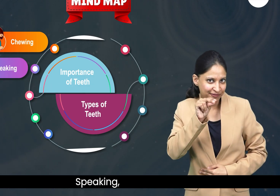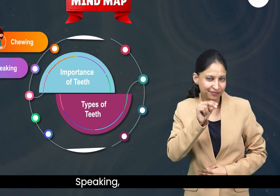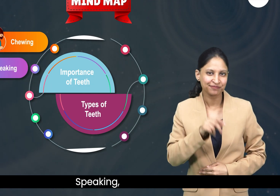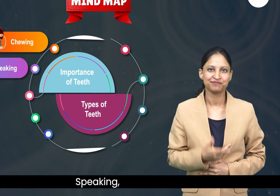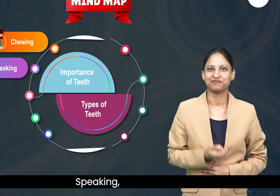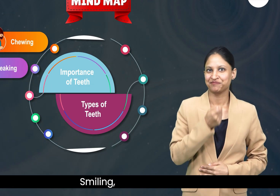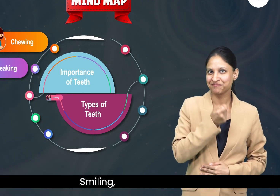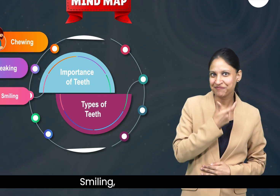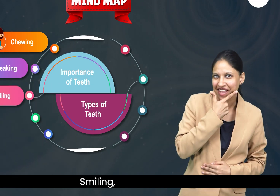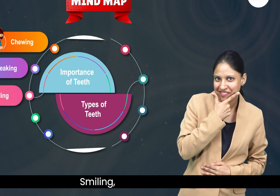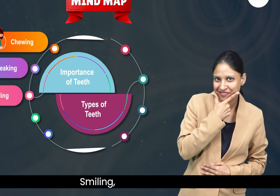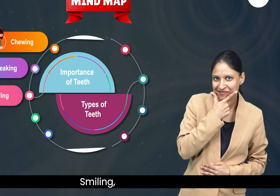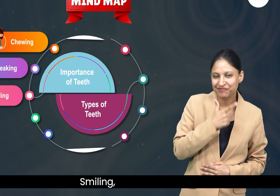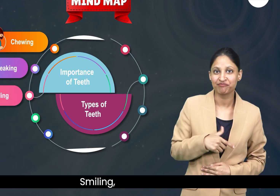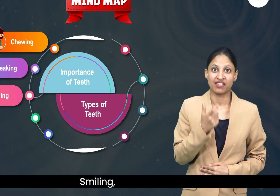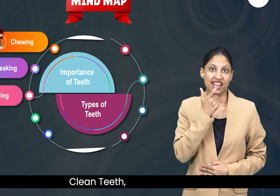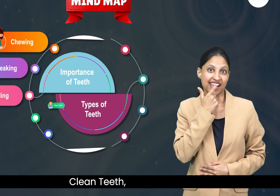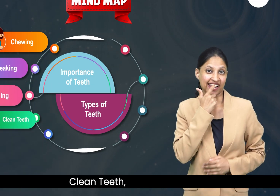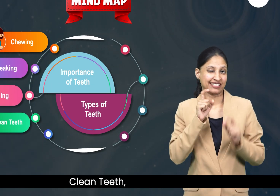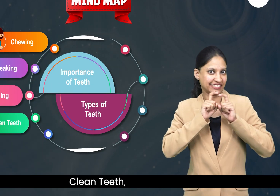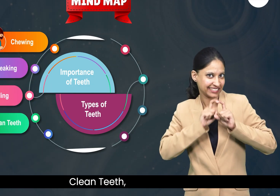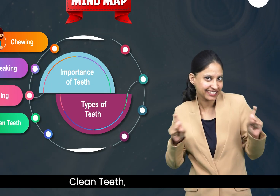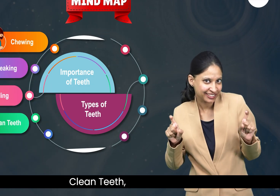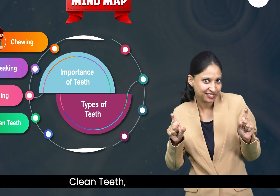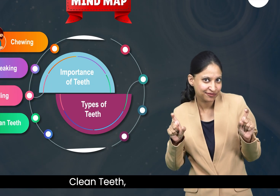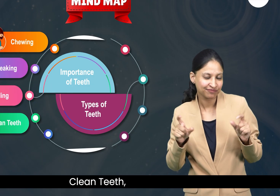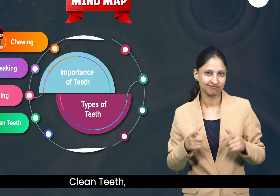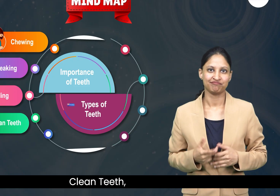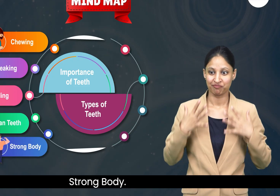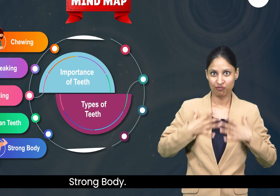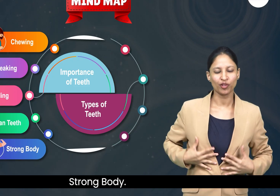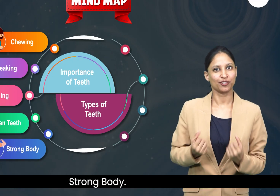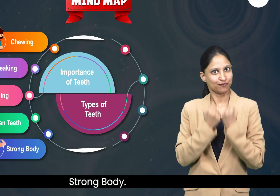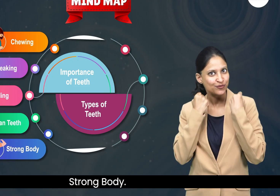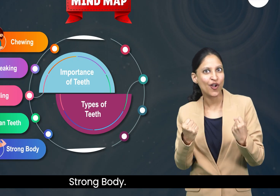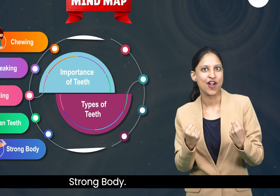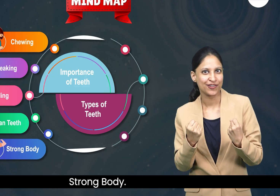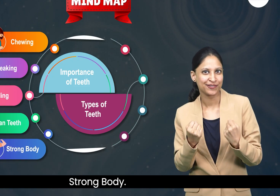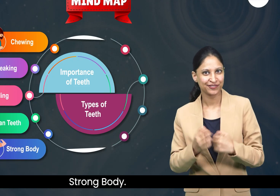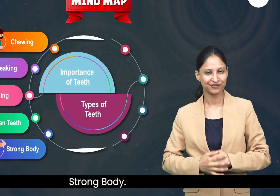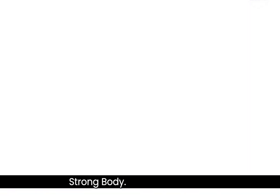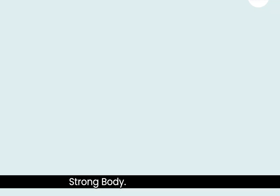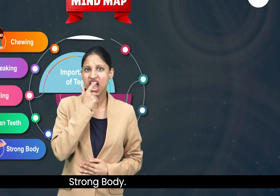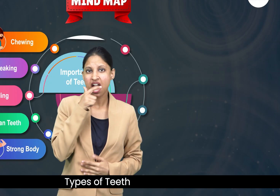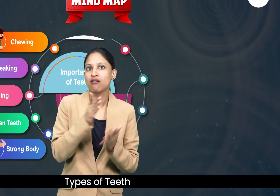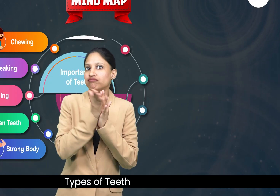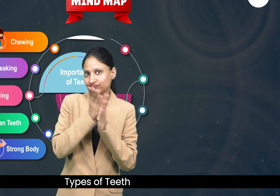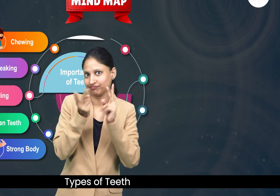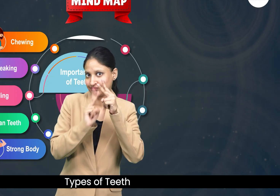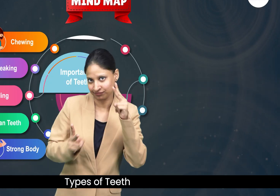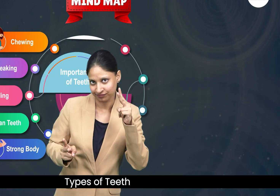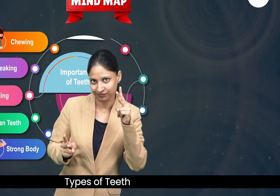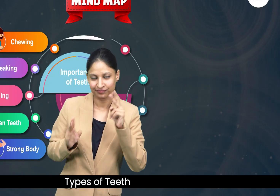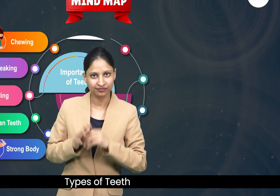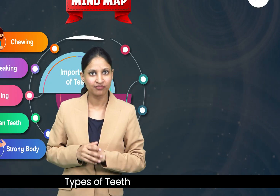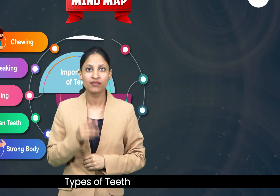speaking, smiling, clean teeth, strong body. Types of